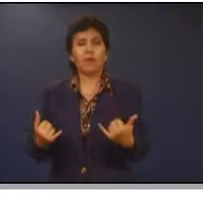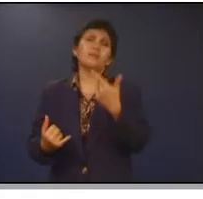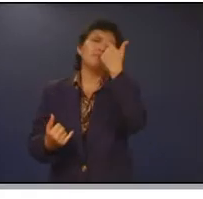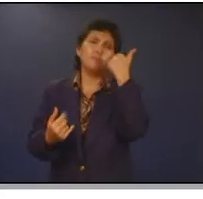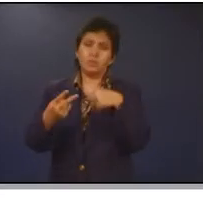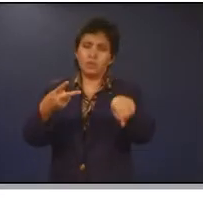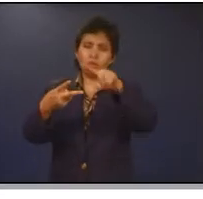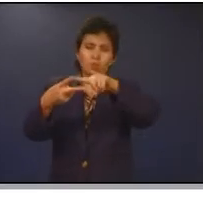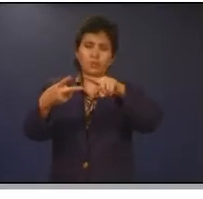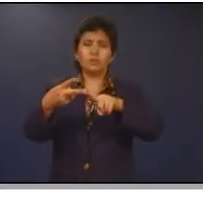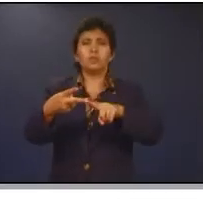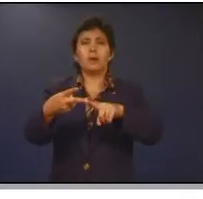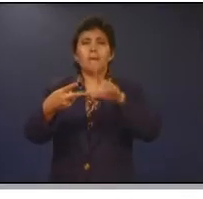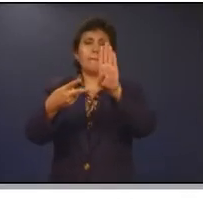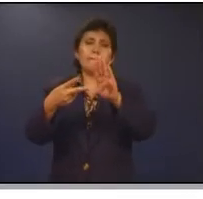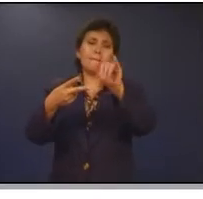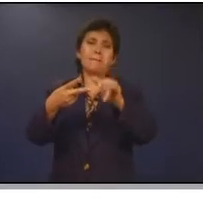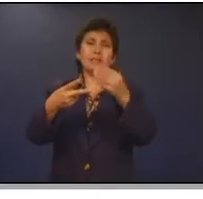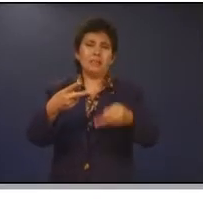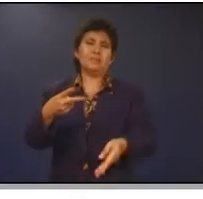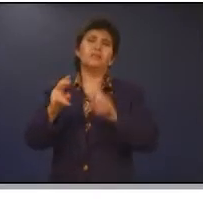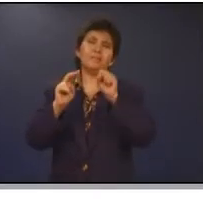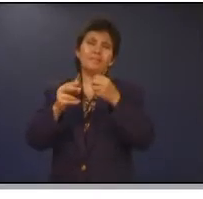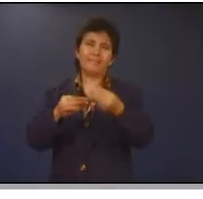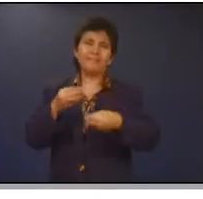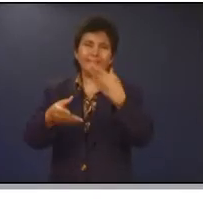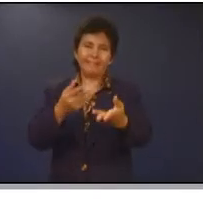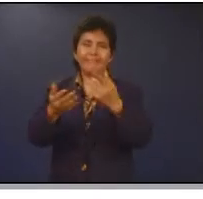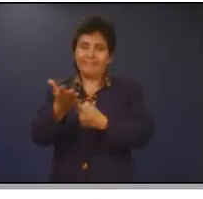Now, of course, these two, the bias, of course there is bias, okay?